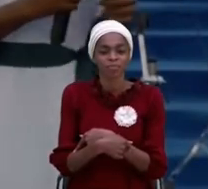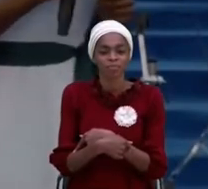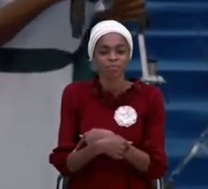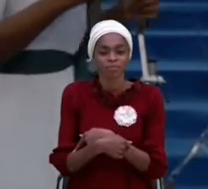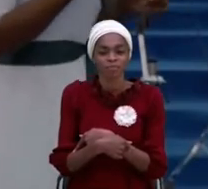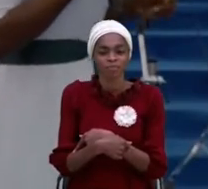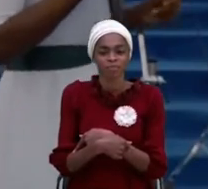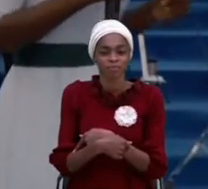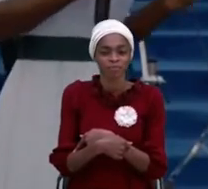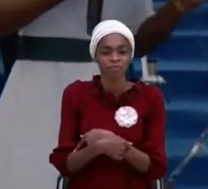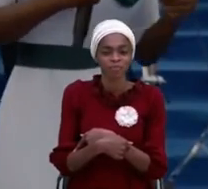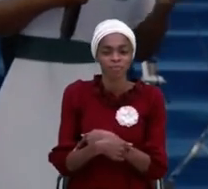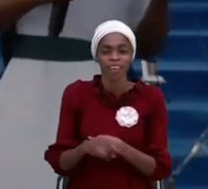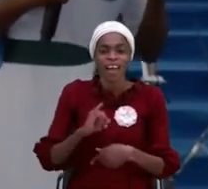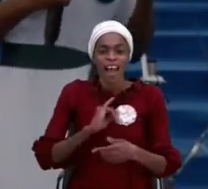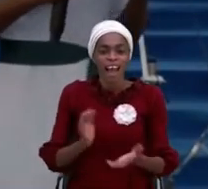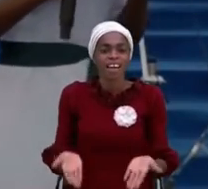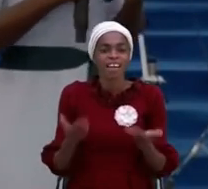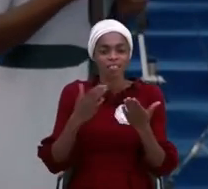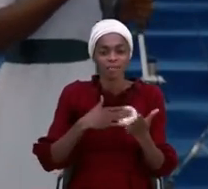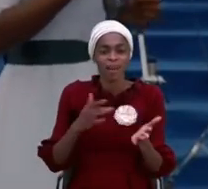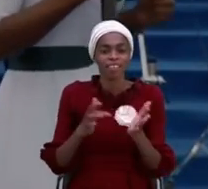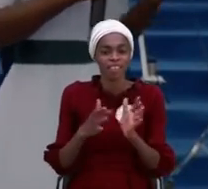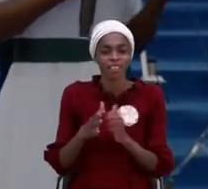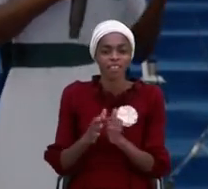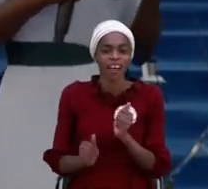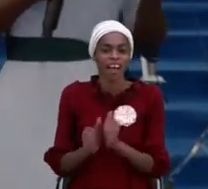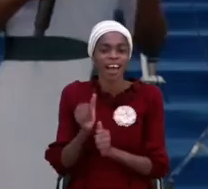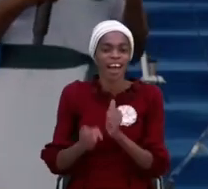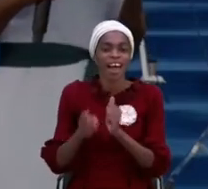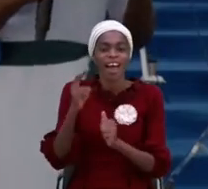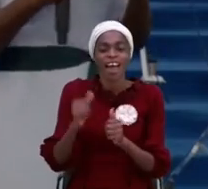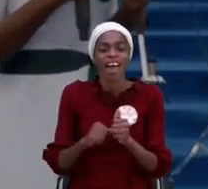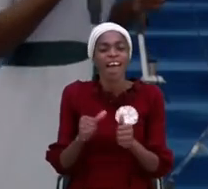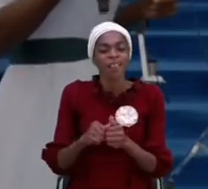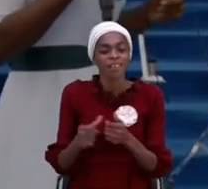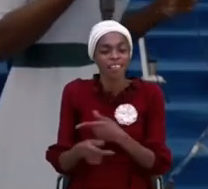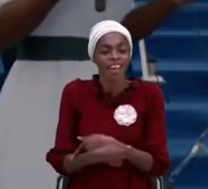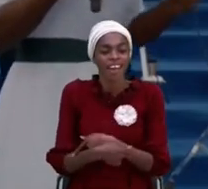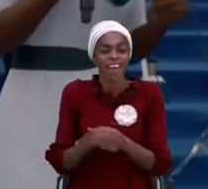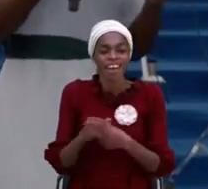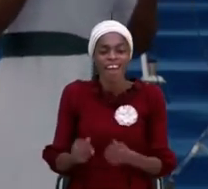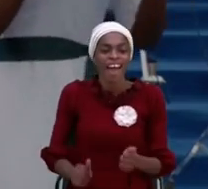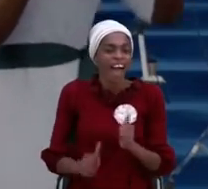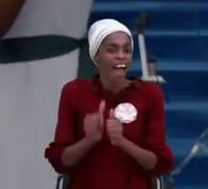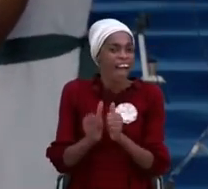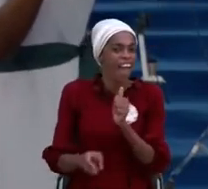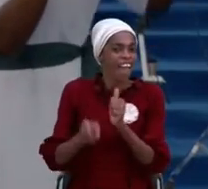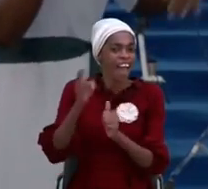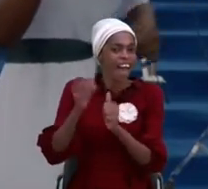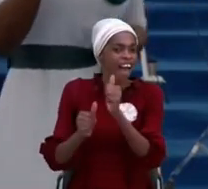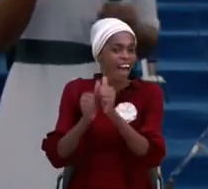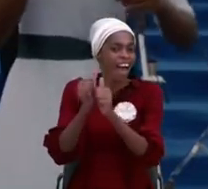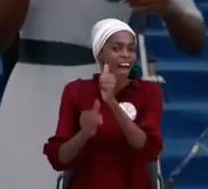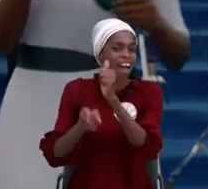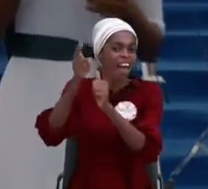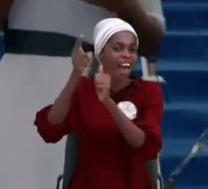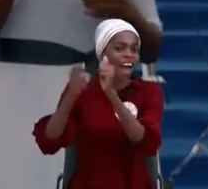Jesus higher. Every day, every day I lift my Jesus higher. Every day, higher.